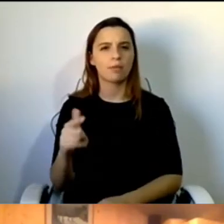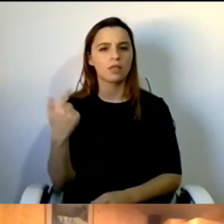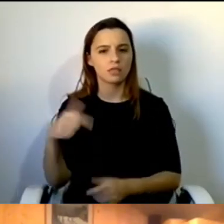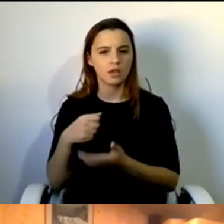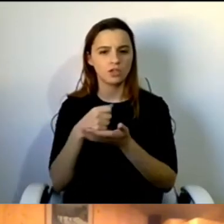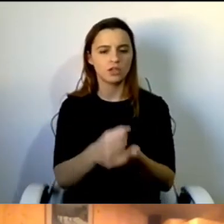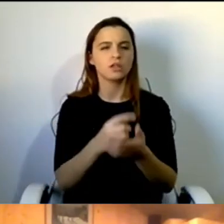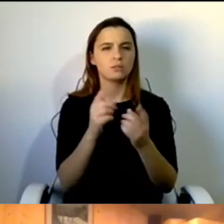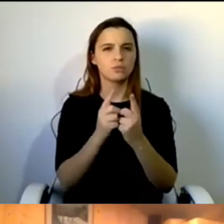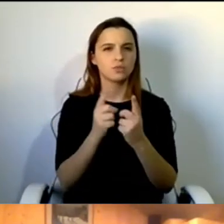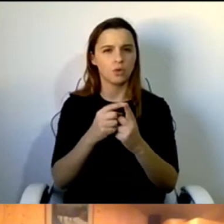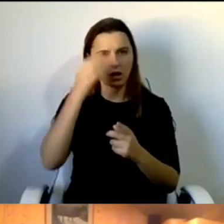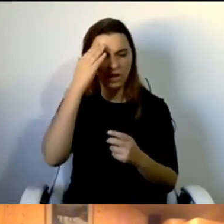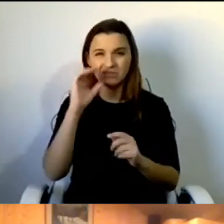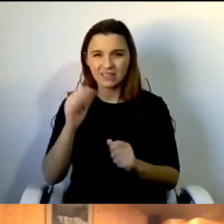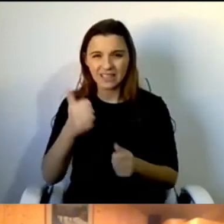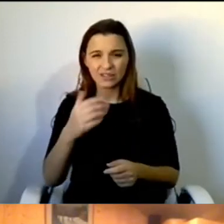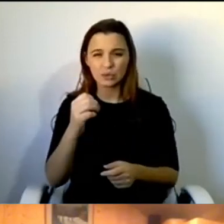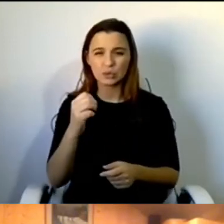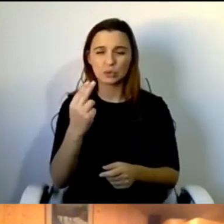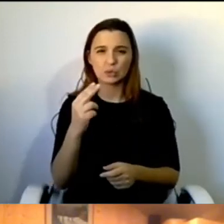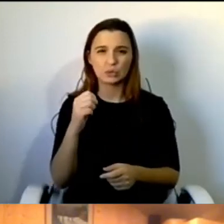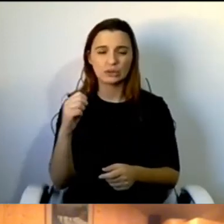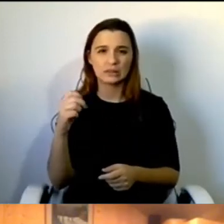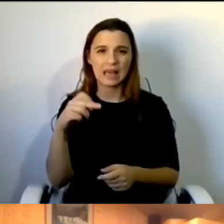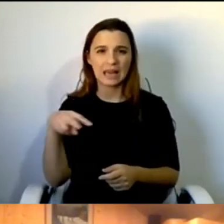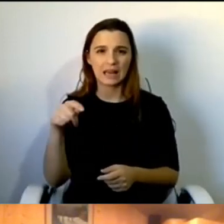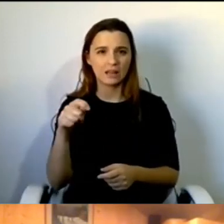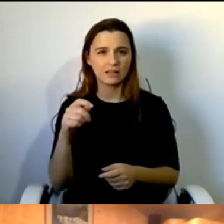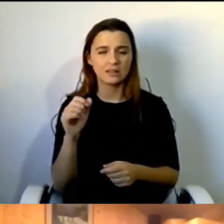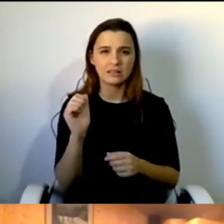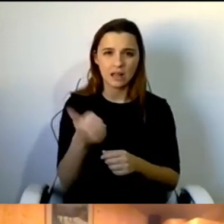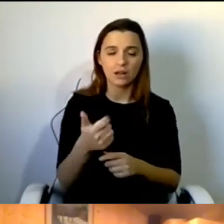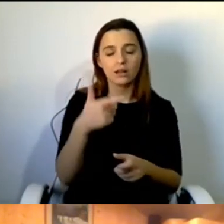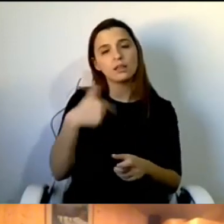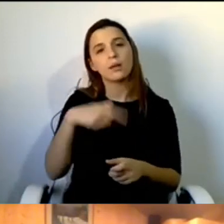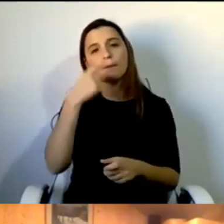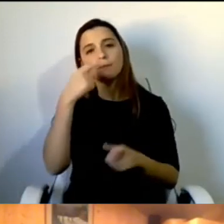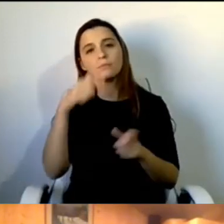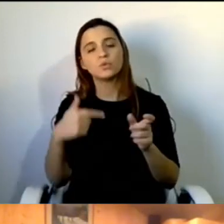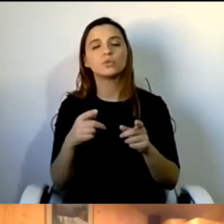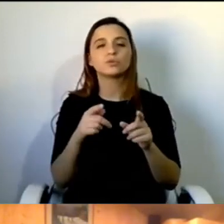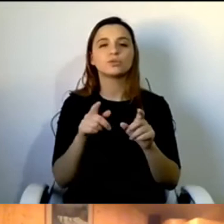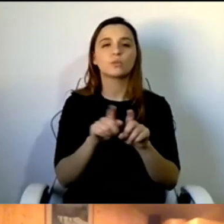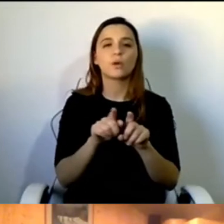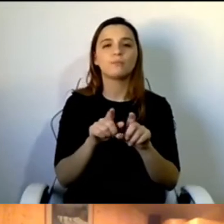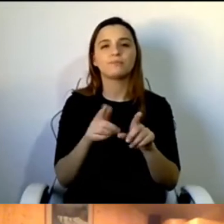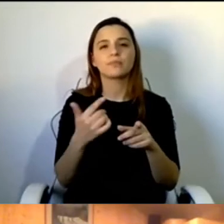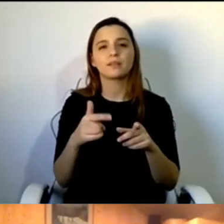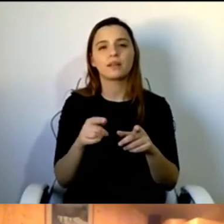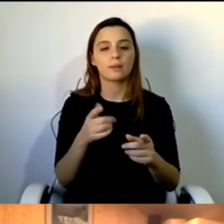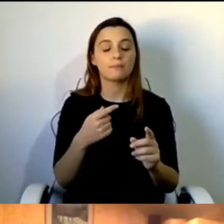We have a mixed system where some people have the personal assistance with direct payment through the Social